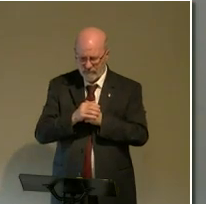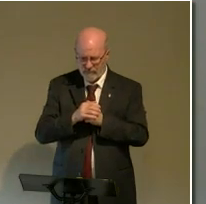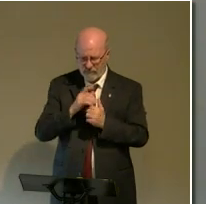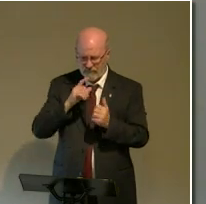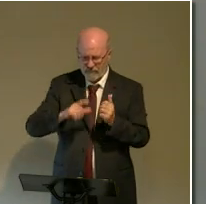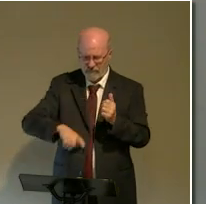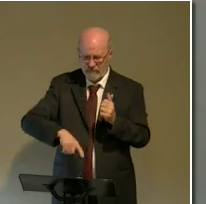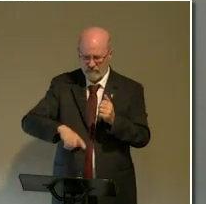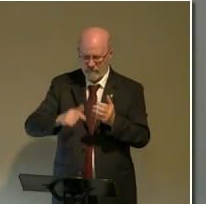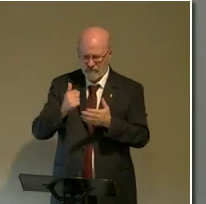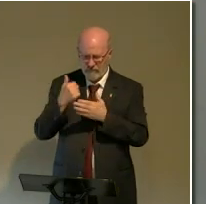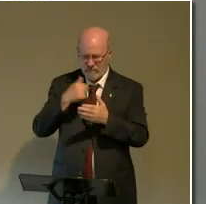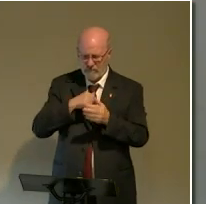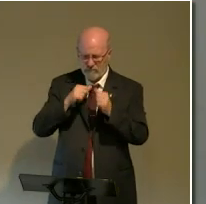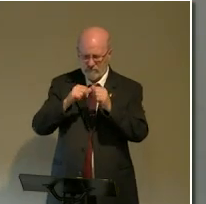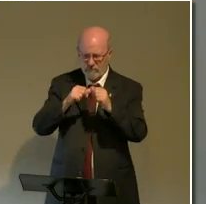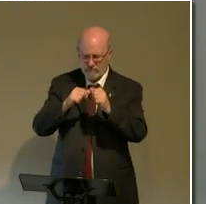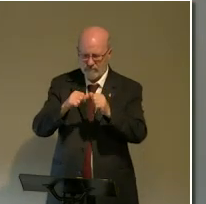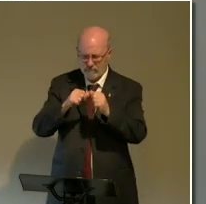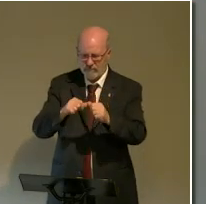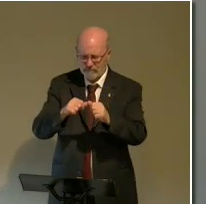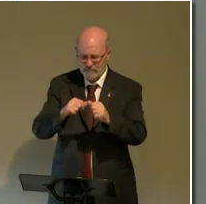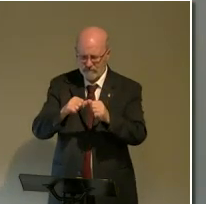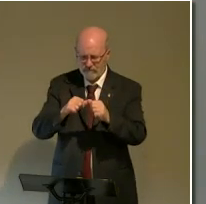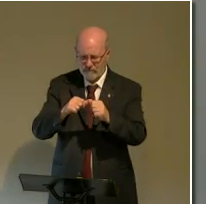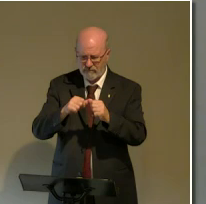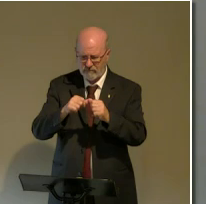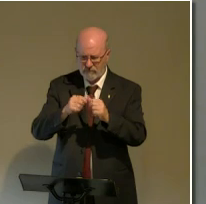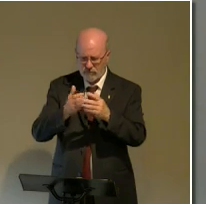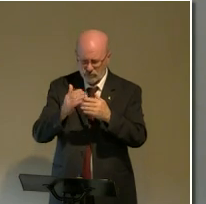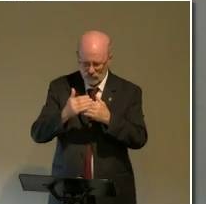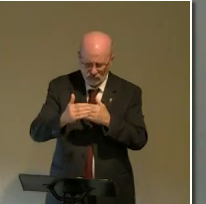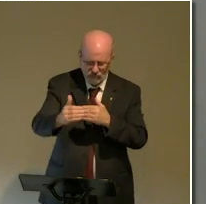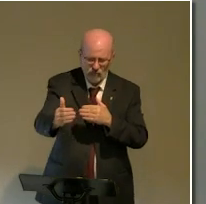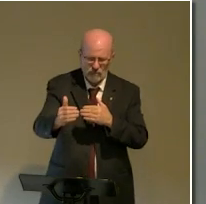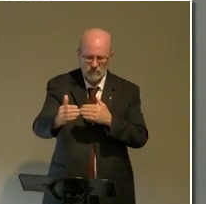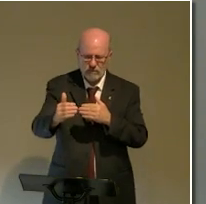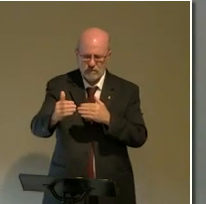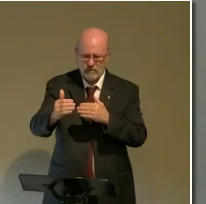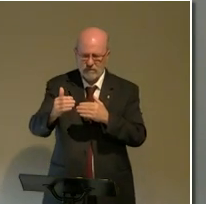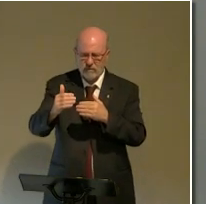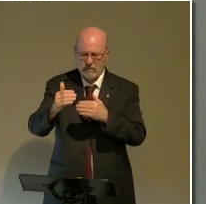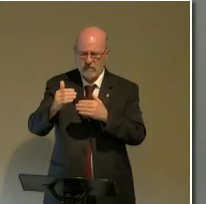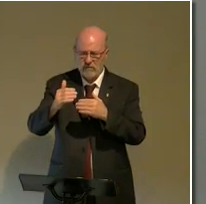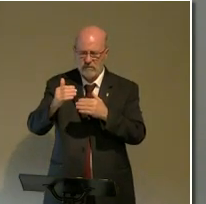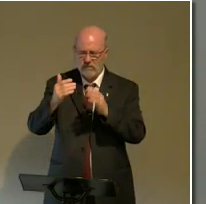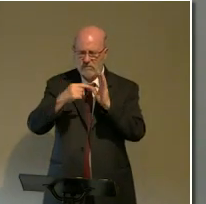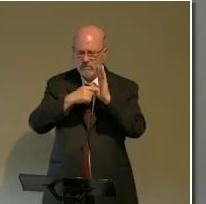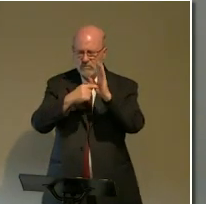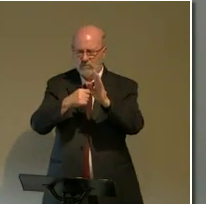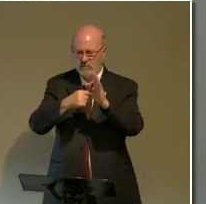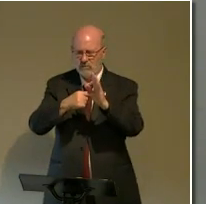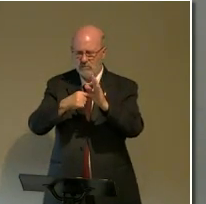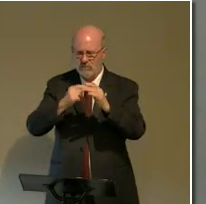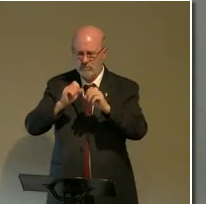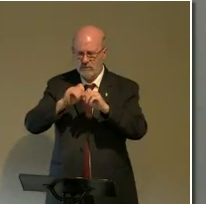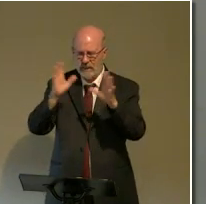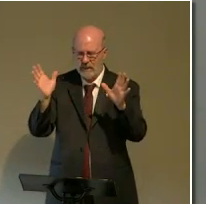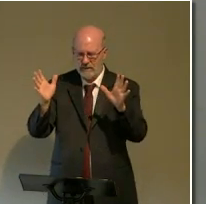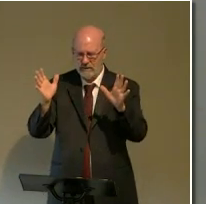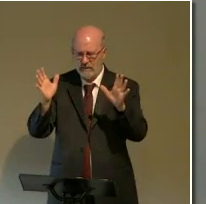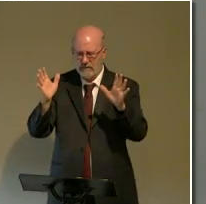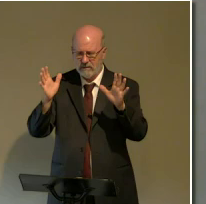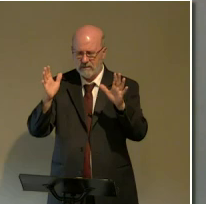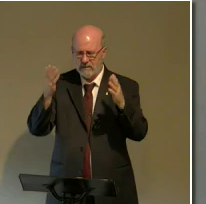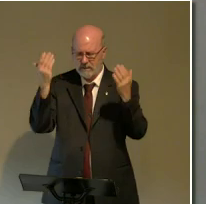Lord, help us to continue to move forward and to show the light